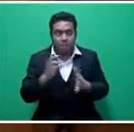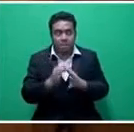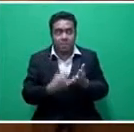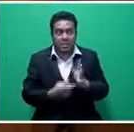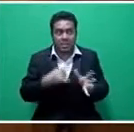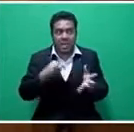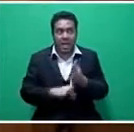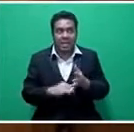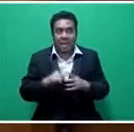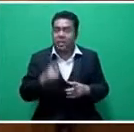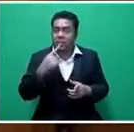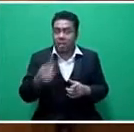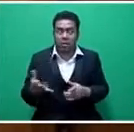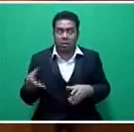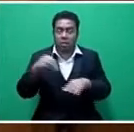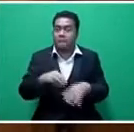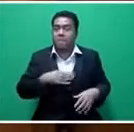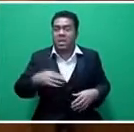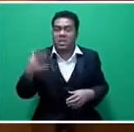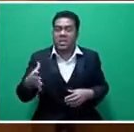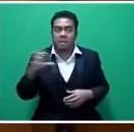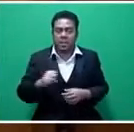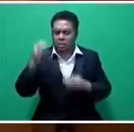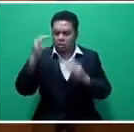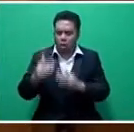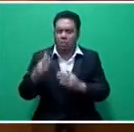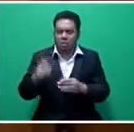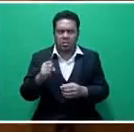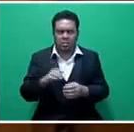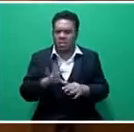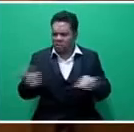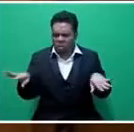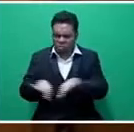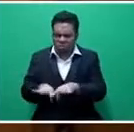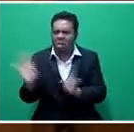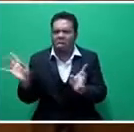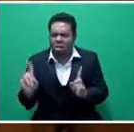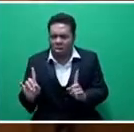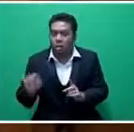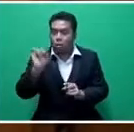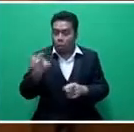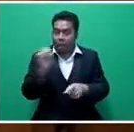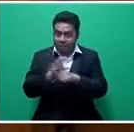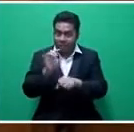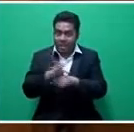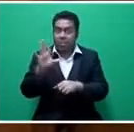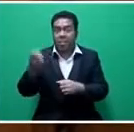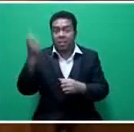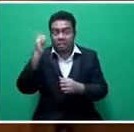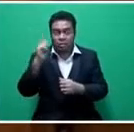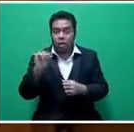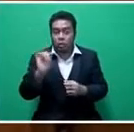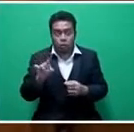you jumped on the bandwagon and said the minister must stop this nonsense. There's no nonsense. You were advised by the teacher. Let me